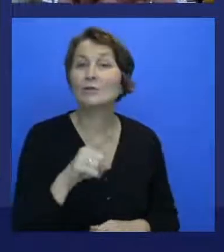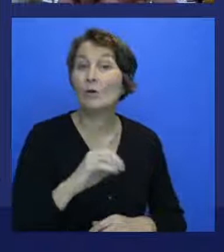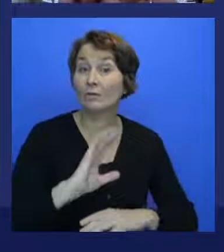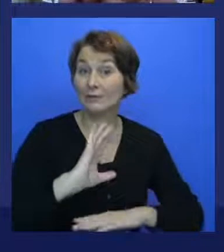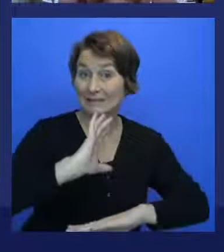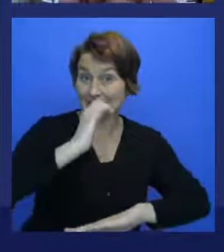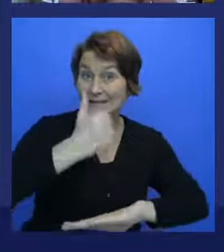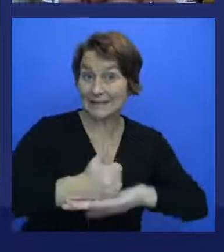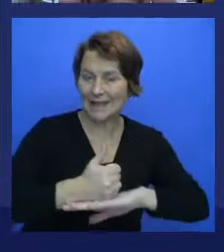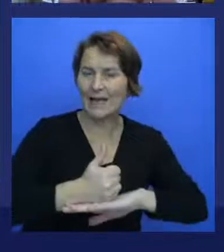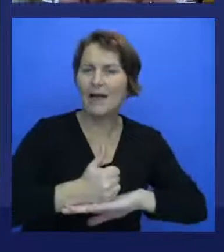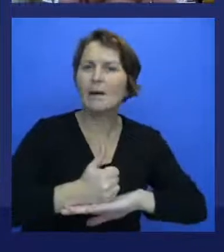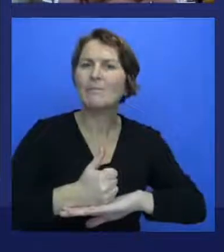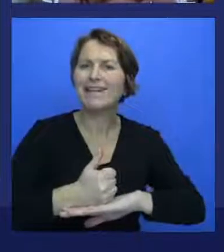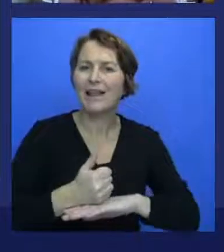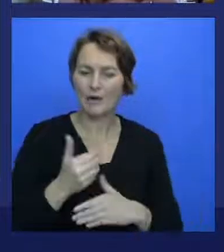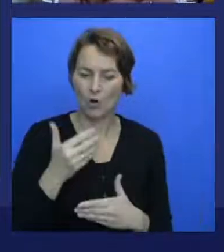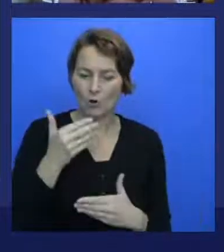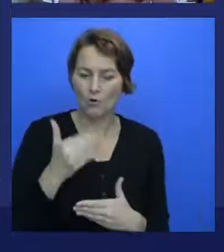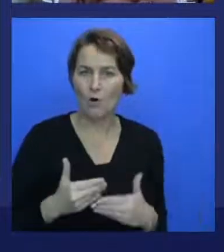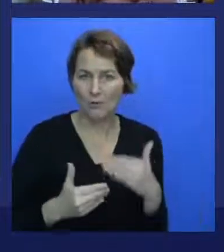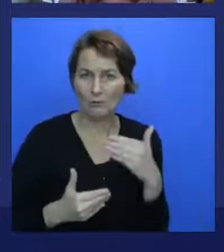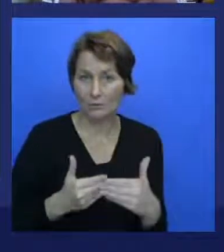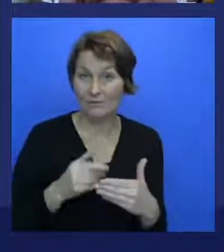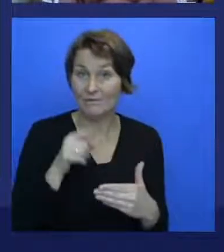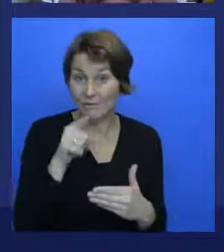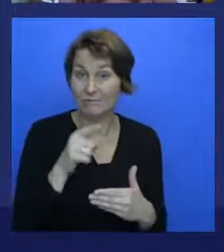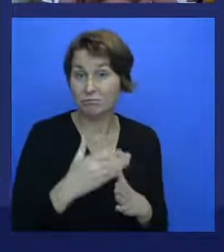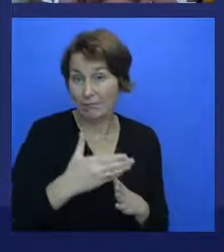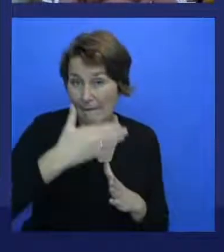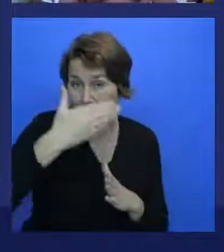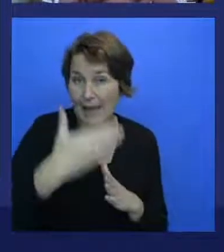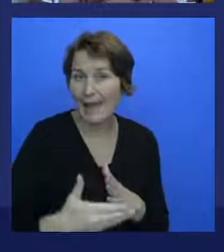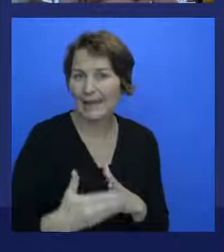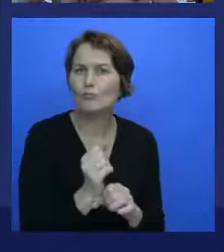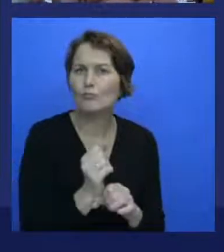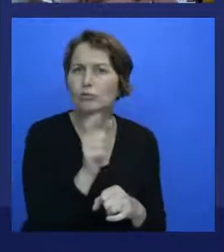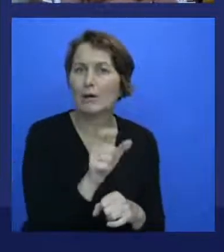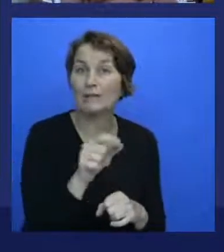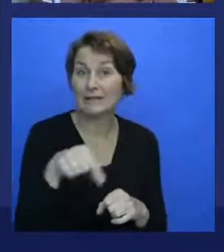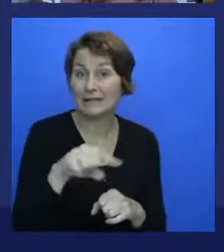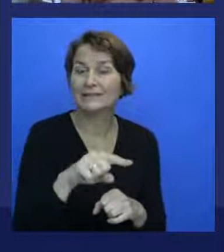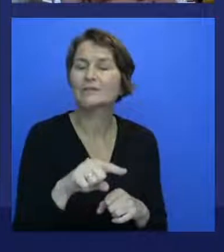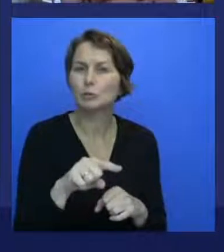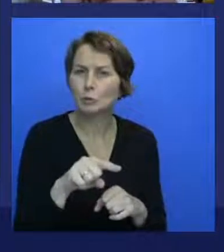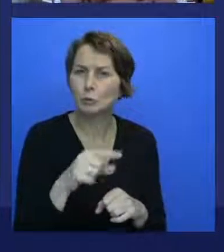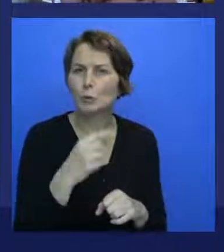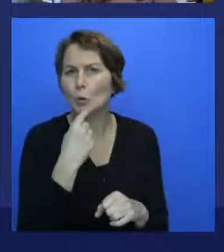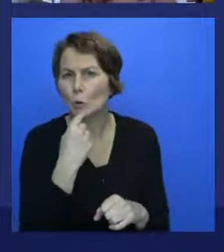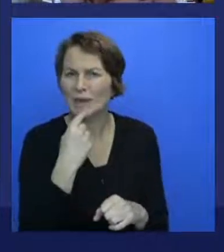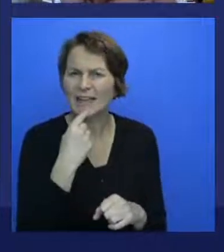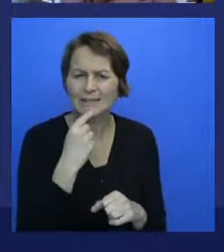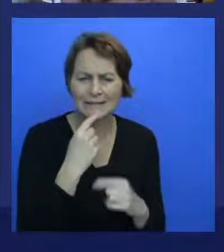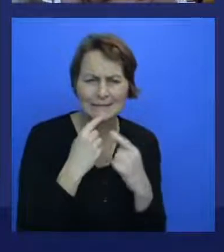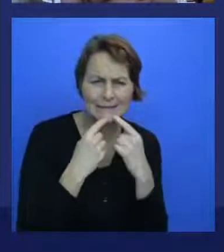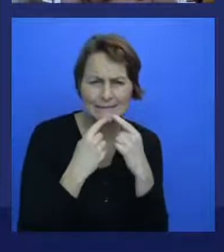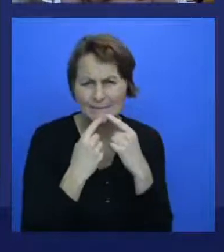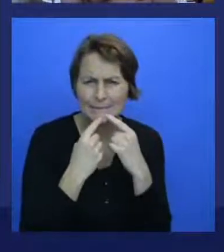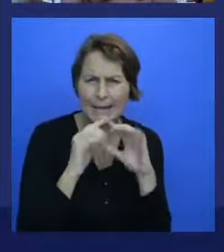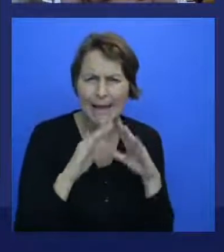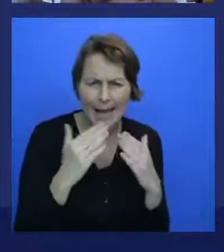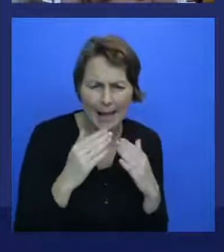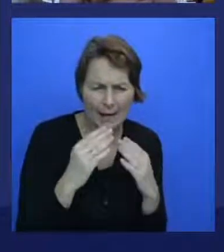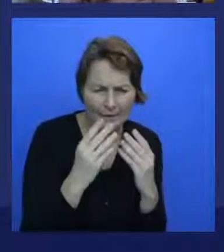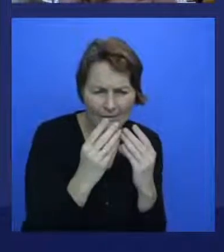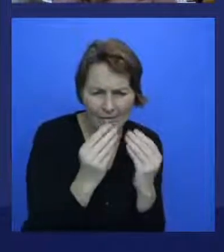your end product that it will figure out, or you can set up